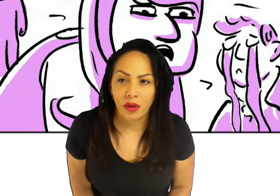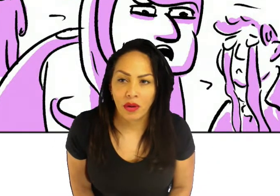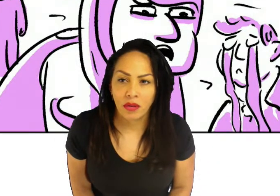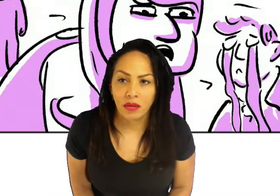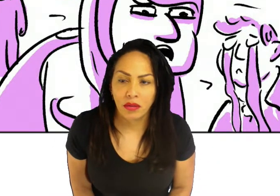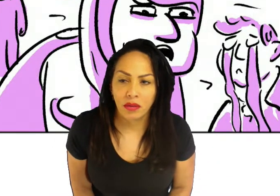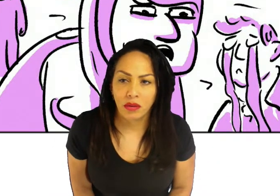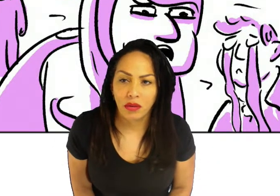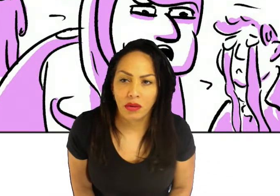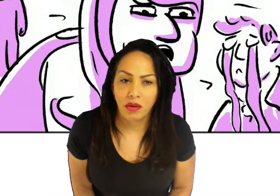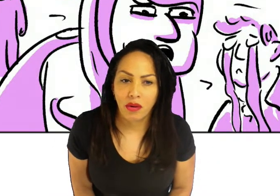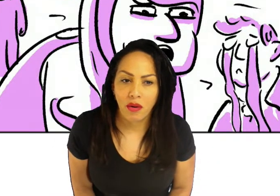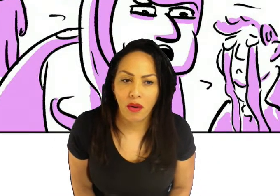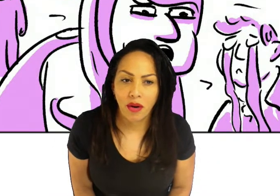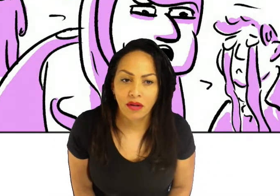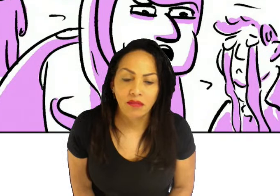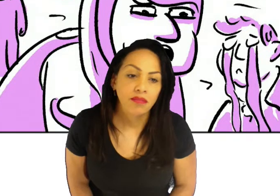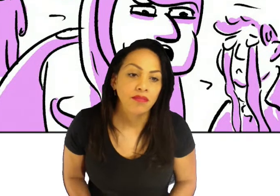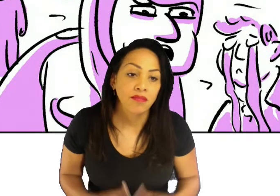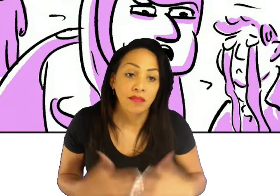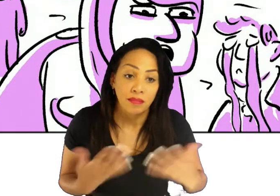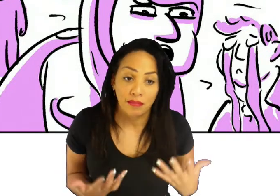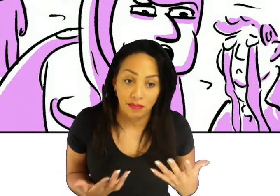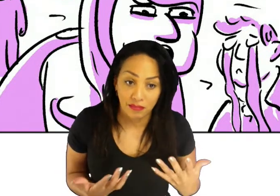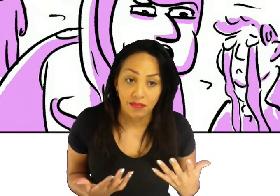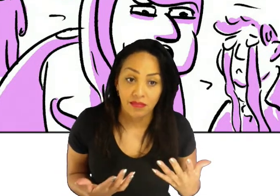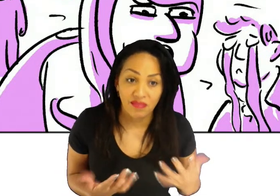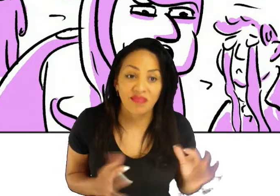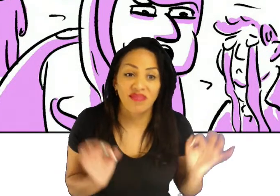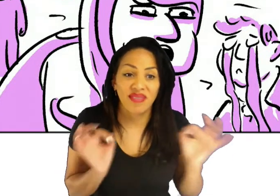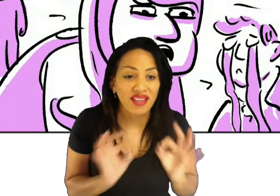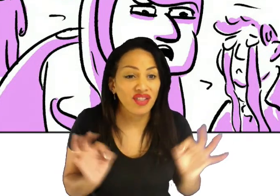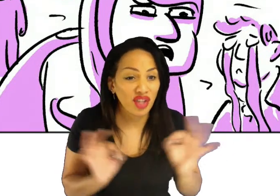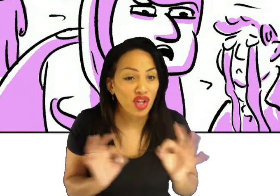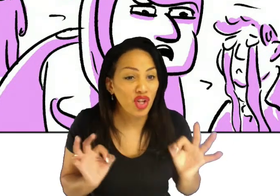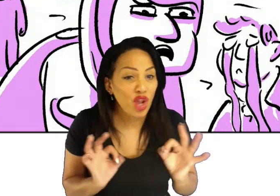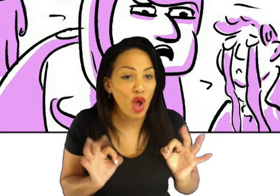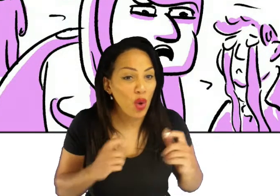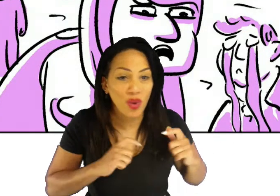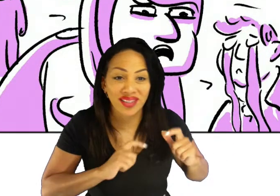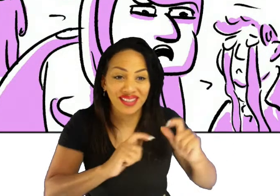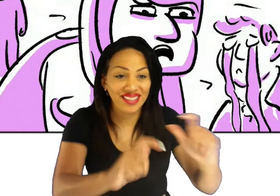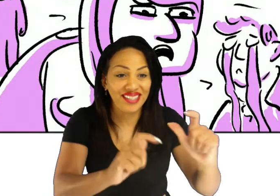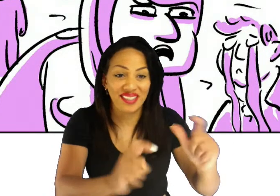consistent financial support. I did say that it's a cheerful talk.